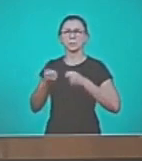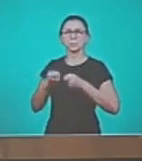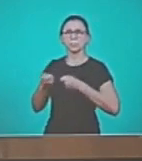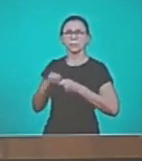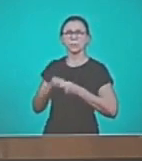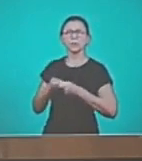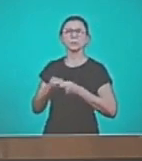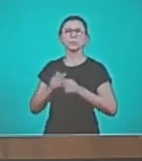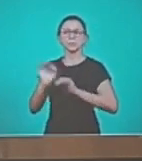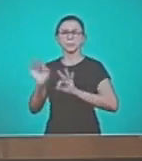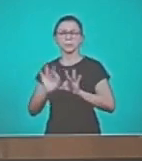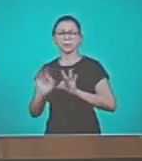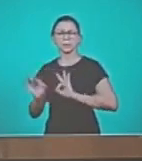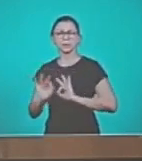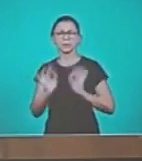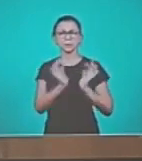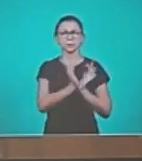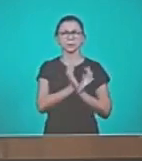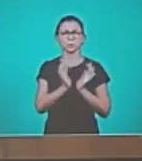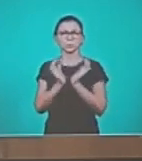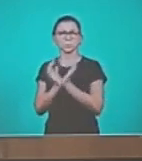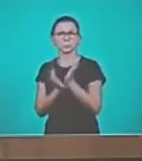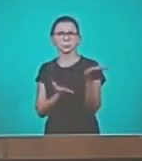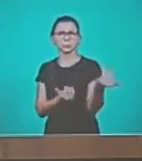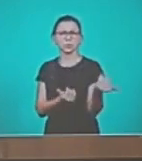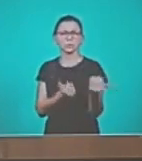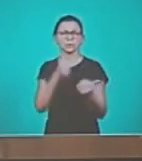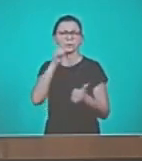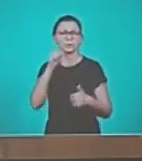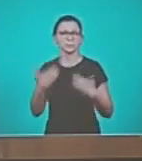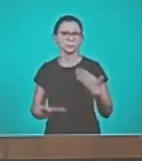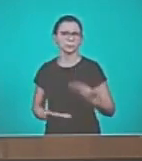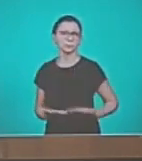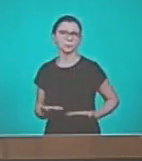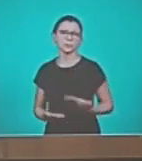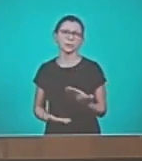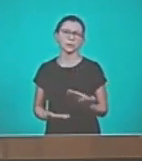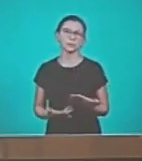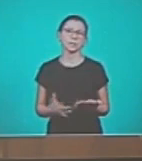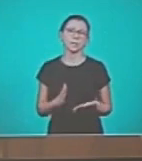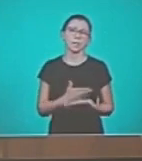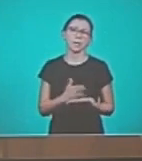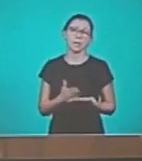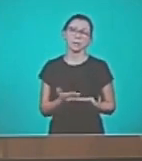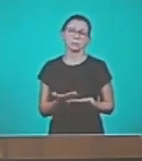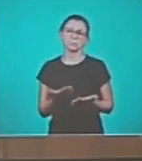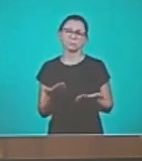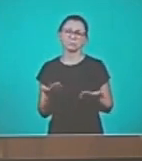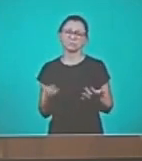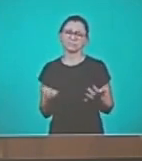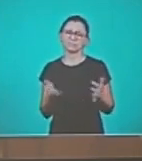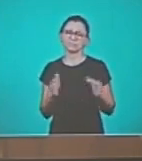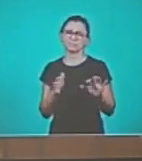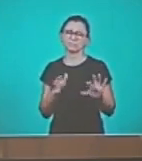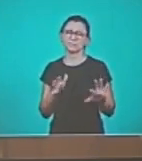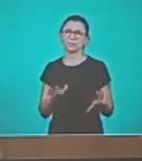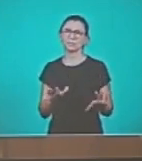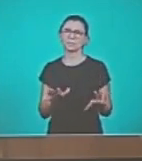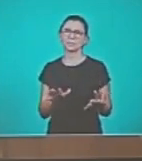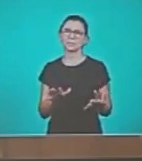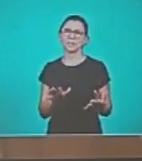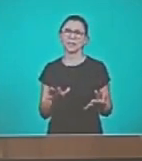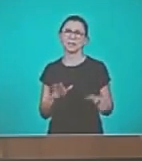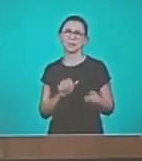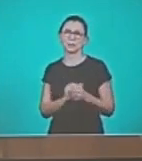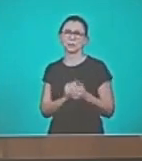youth, the women, and a few even, they don't want to get involved. They think that the